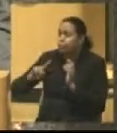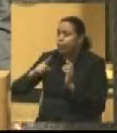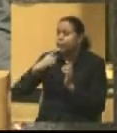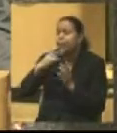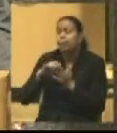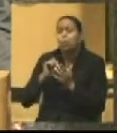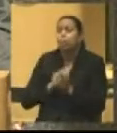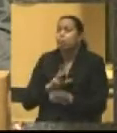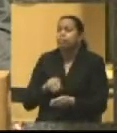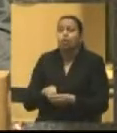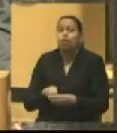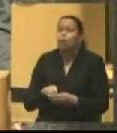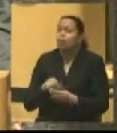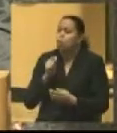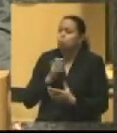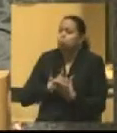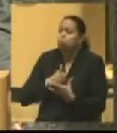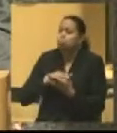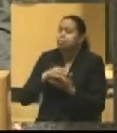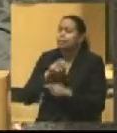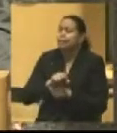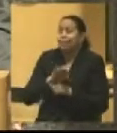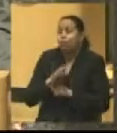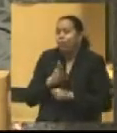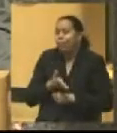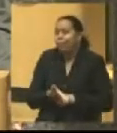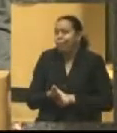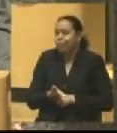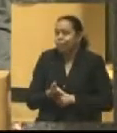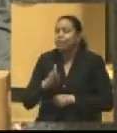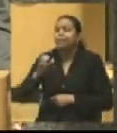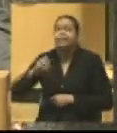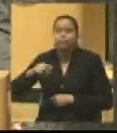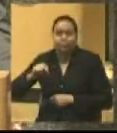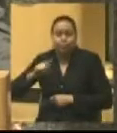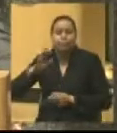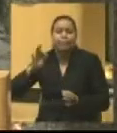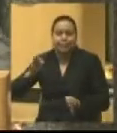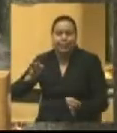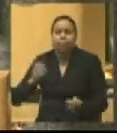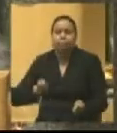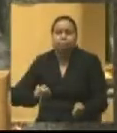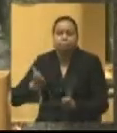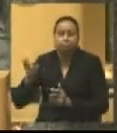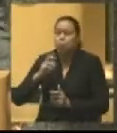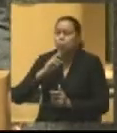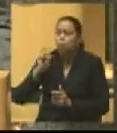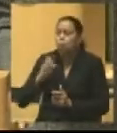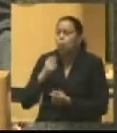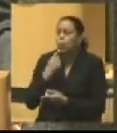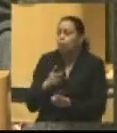not to interfere with slavery in the states where it already existed. In September, he overturned the proclamation issued by General John